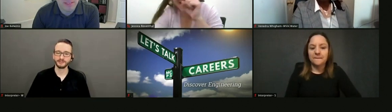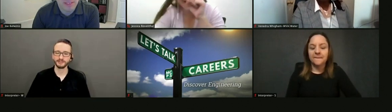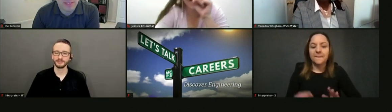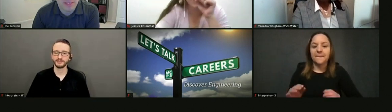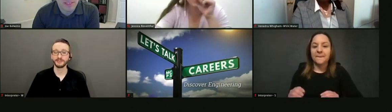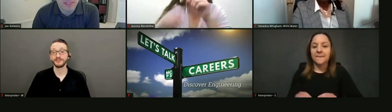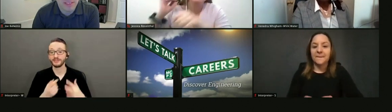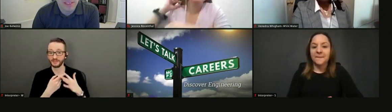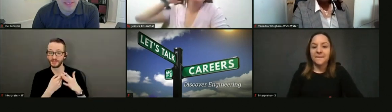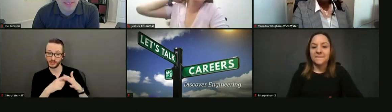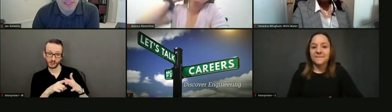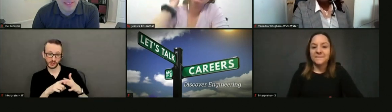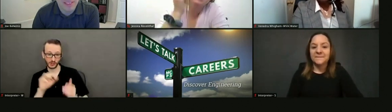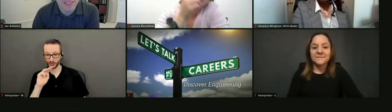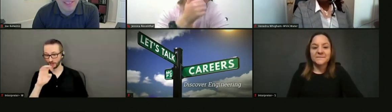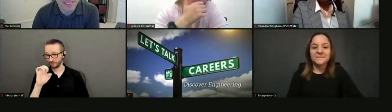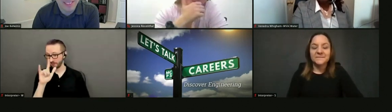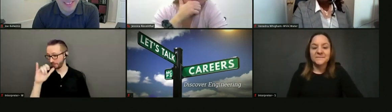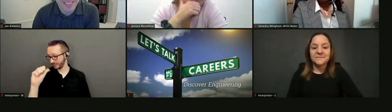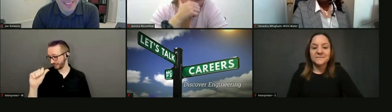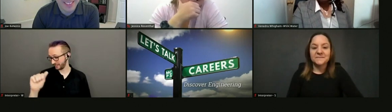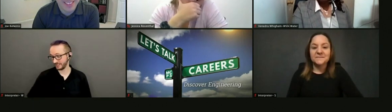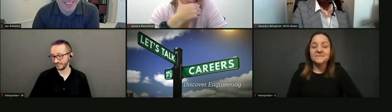Let's start off with you, Melissa.